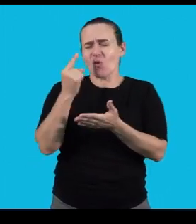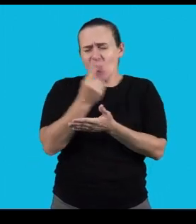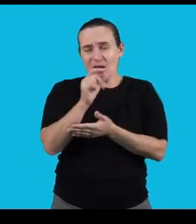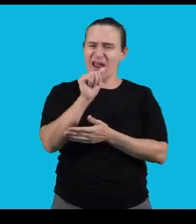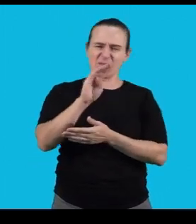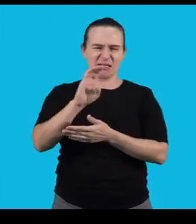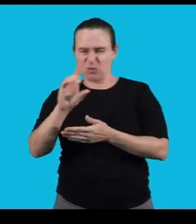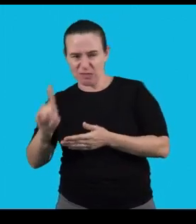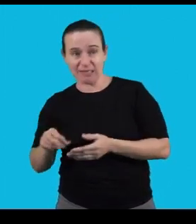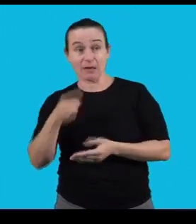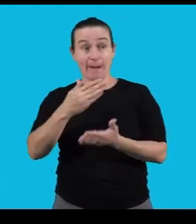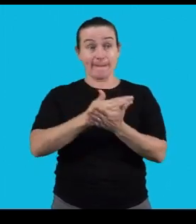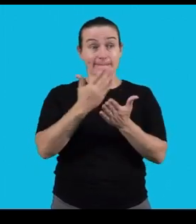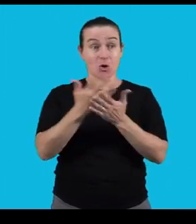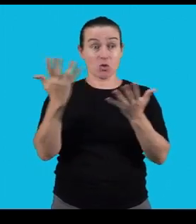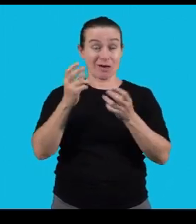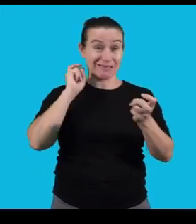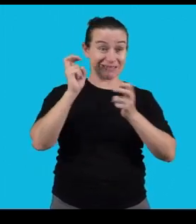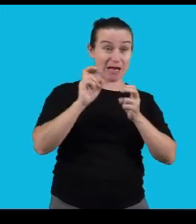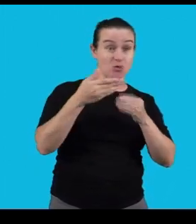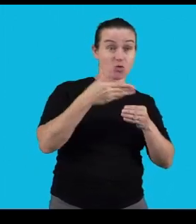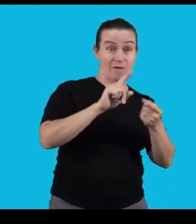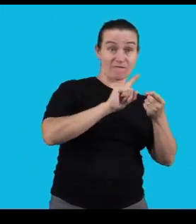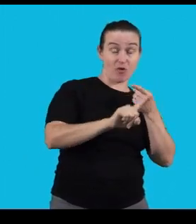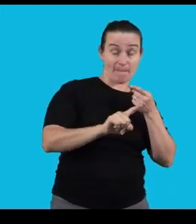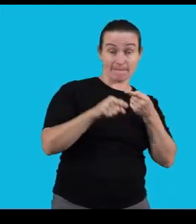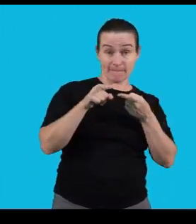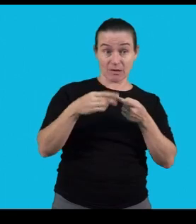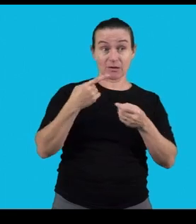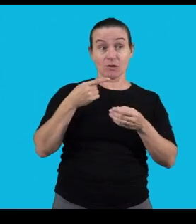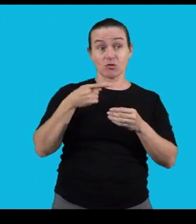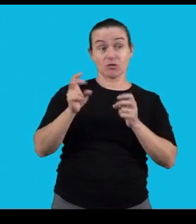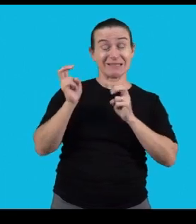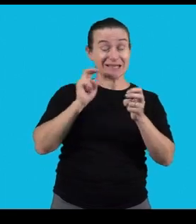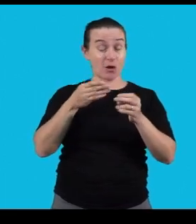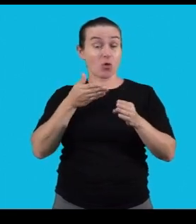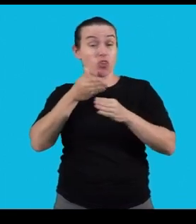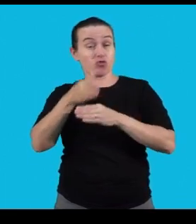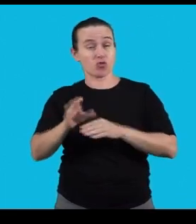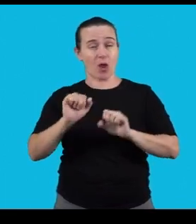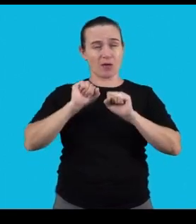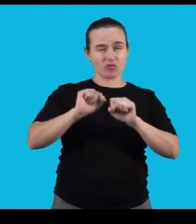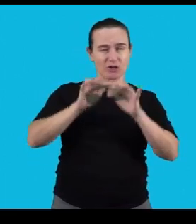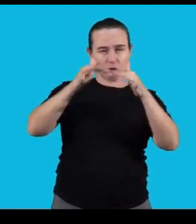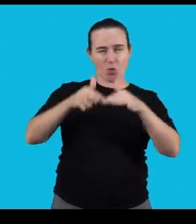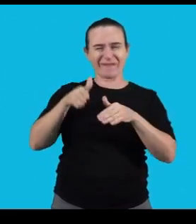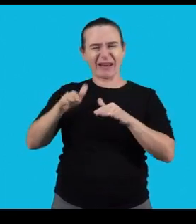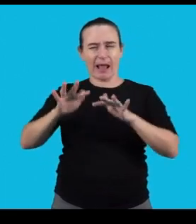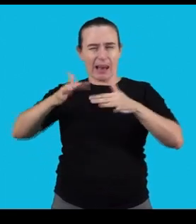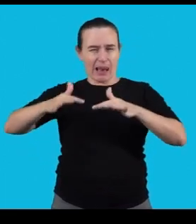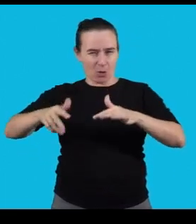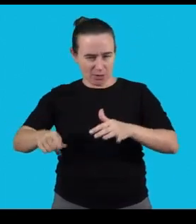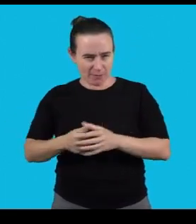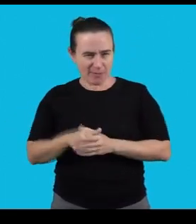2.4.2, write down only the letter of the part where sound is transmitted in a form of a pressure wave in